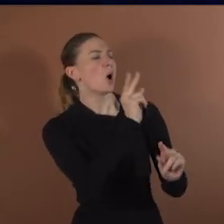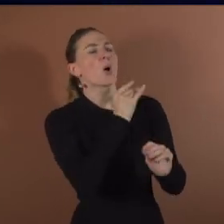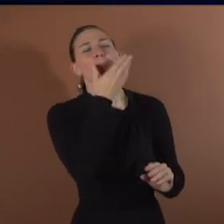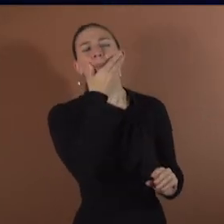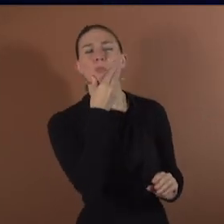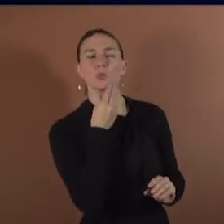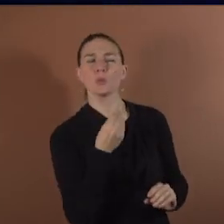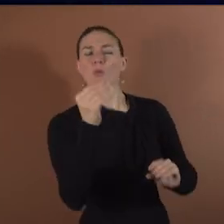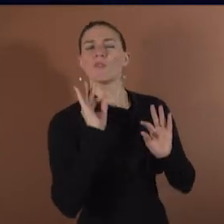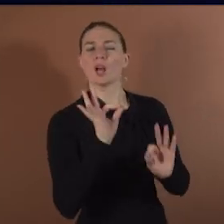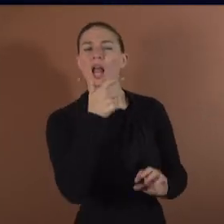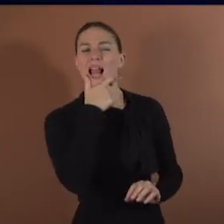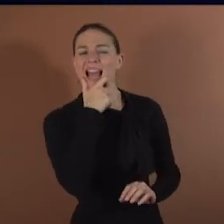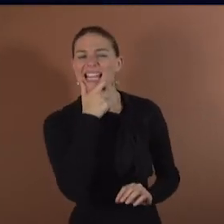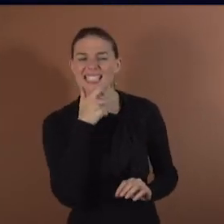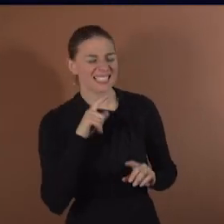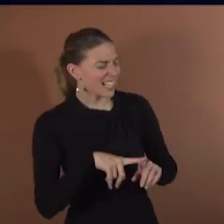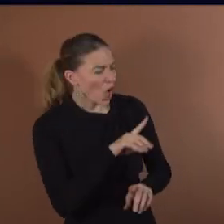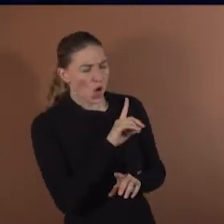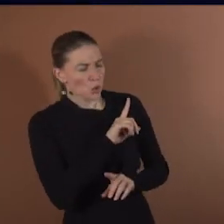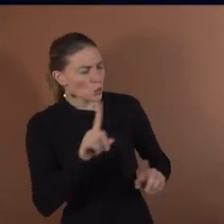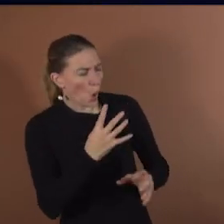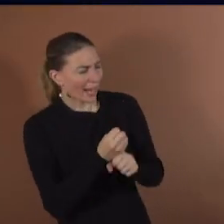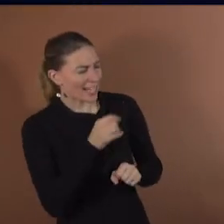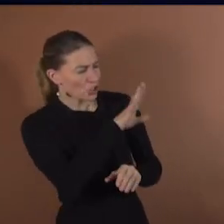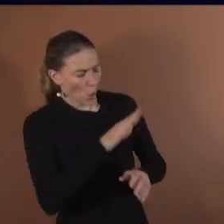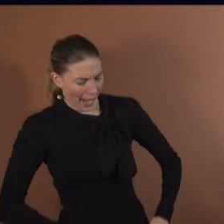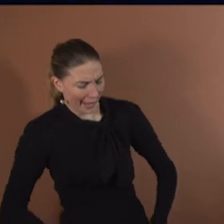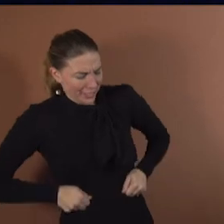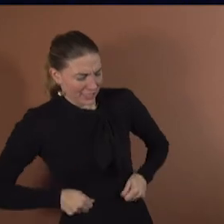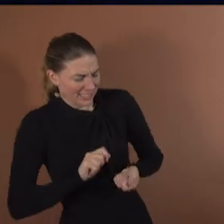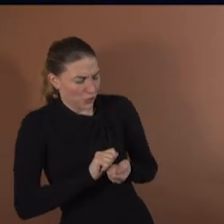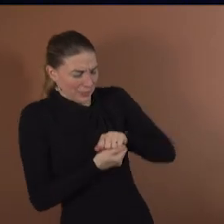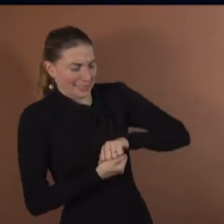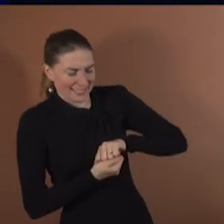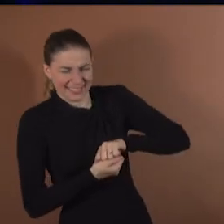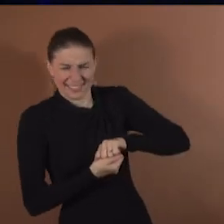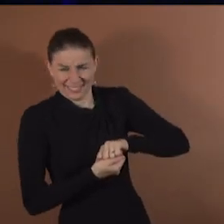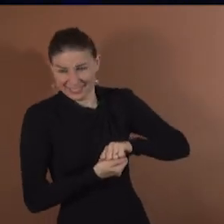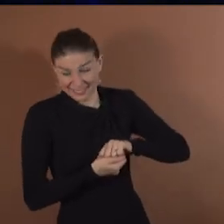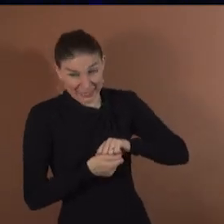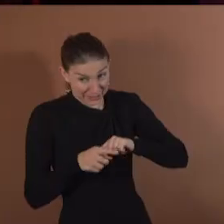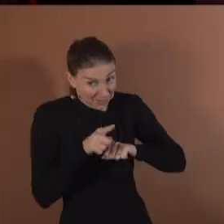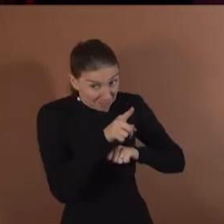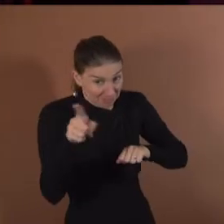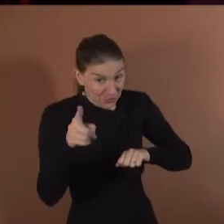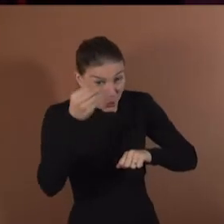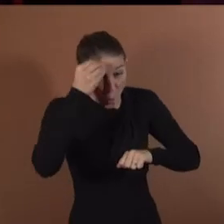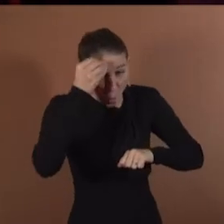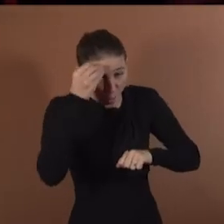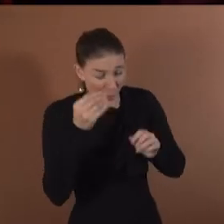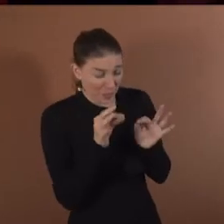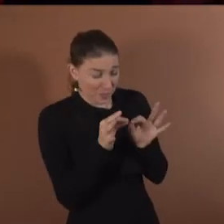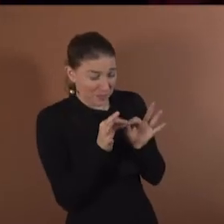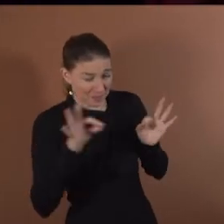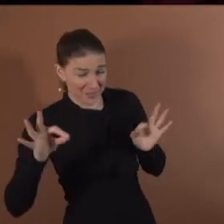him, Enrique, don't get your knickers in a twist. Okay? Now, I don't know if you know that expression. It's kind of a cliché